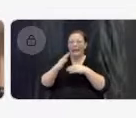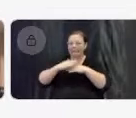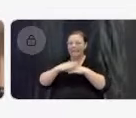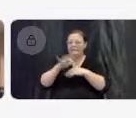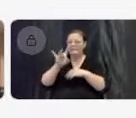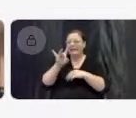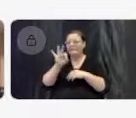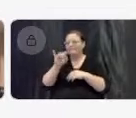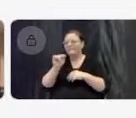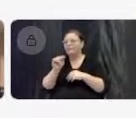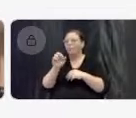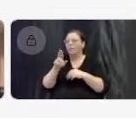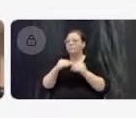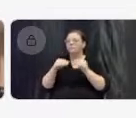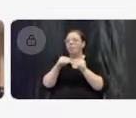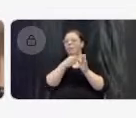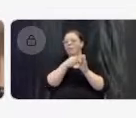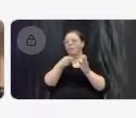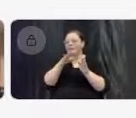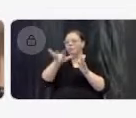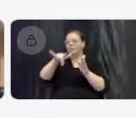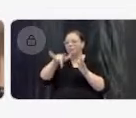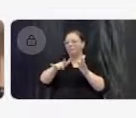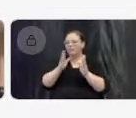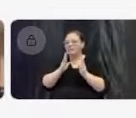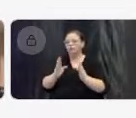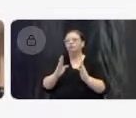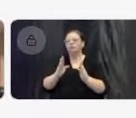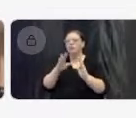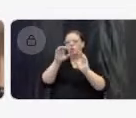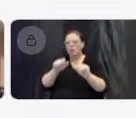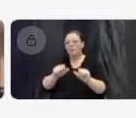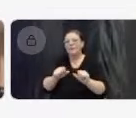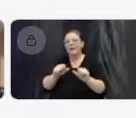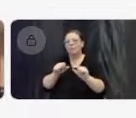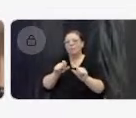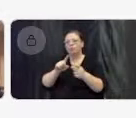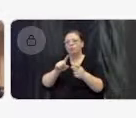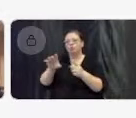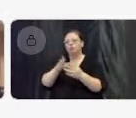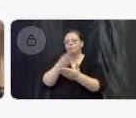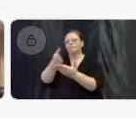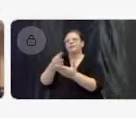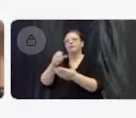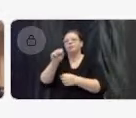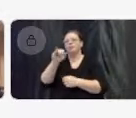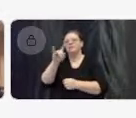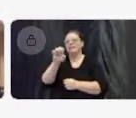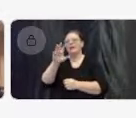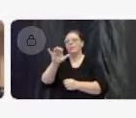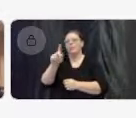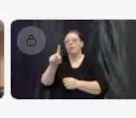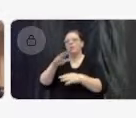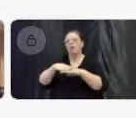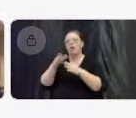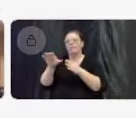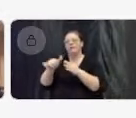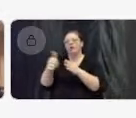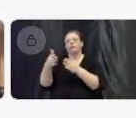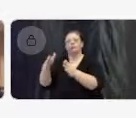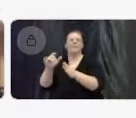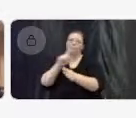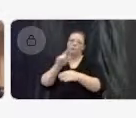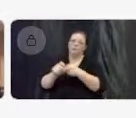or more out to the middle of the street to get to the sidewalk on Kavanaugh, which is extremely